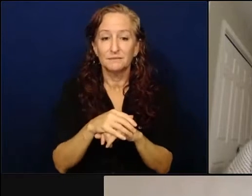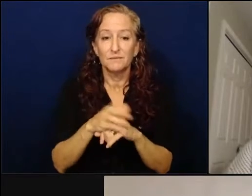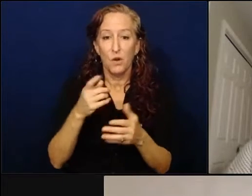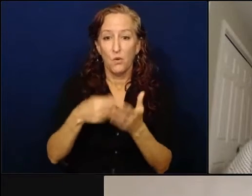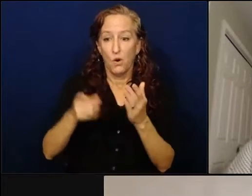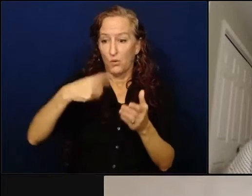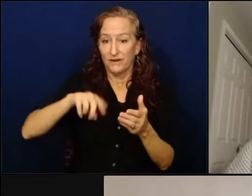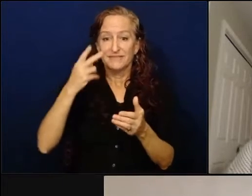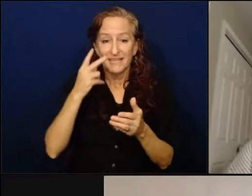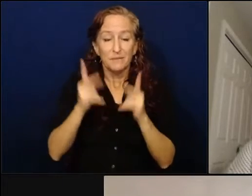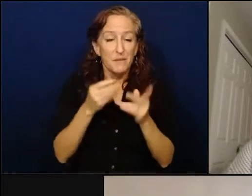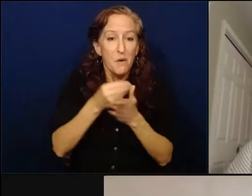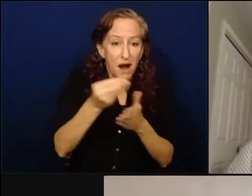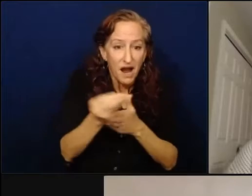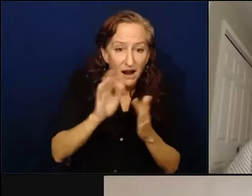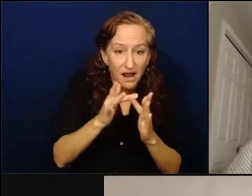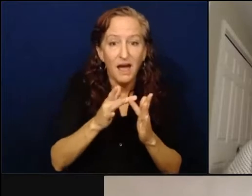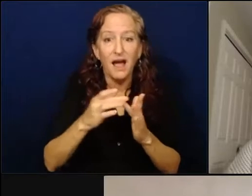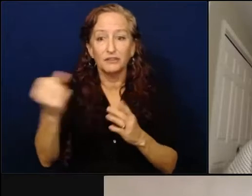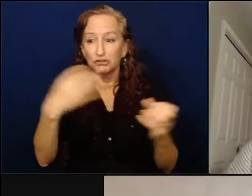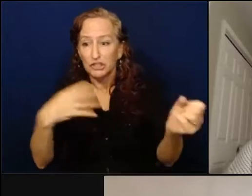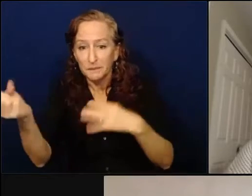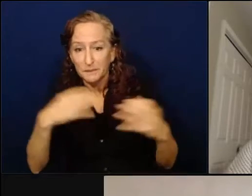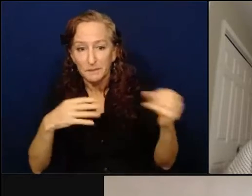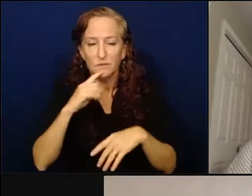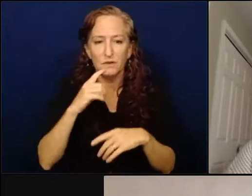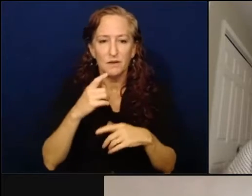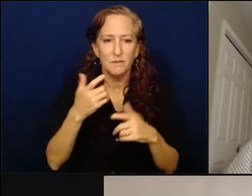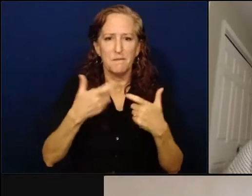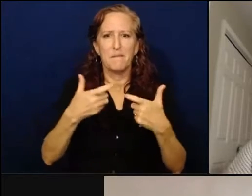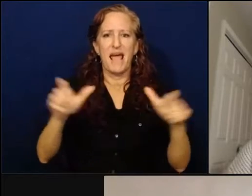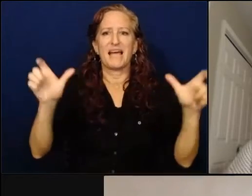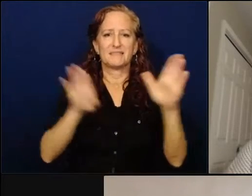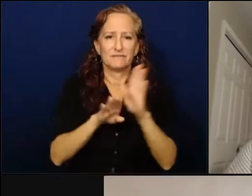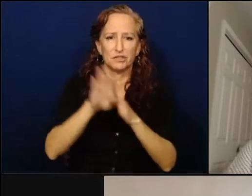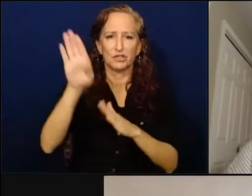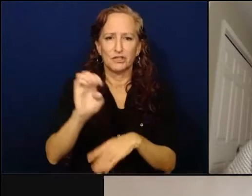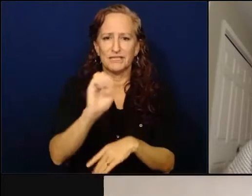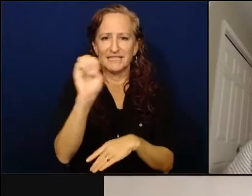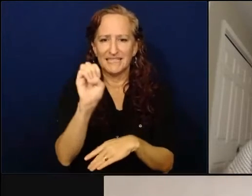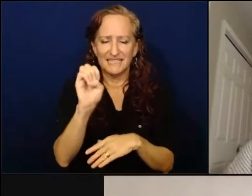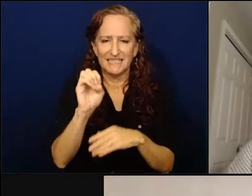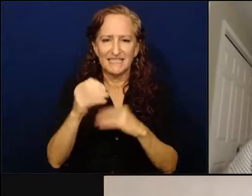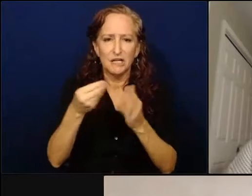home buying online, getting things shipped to their door, there's a massive surge in e-commerce amid COVID-19. So